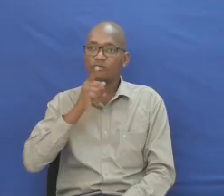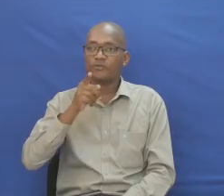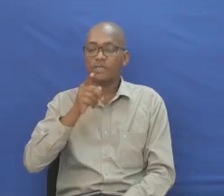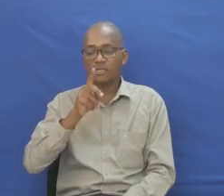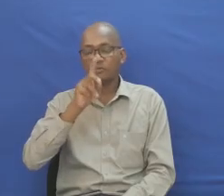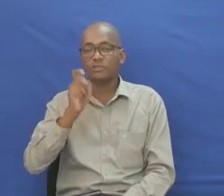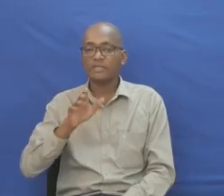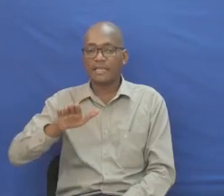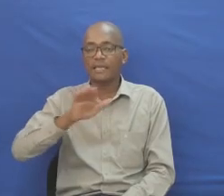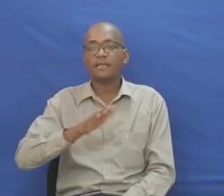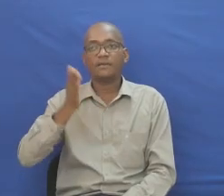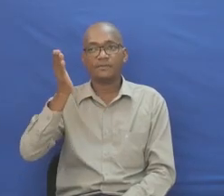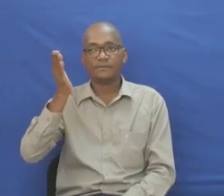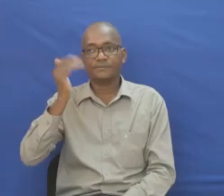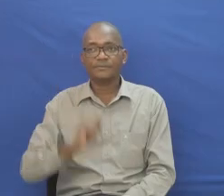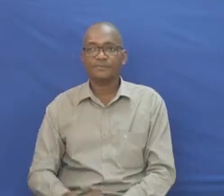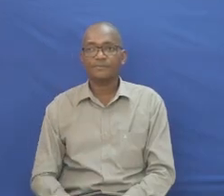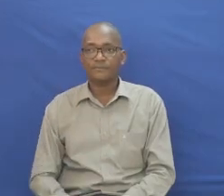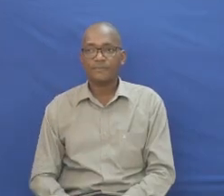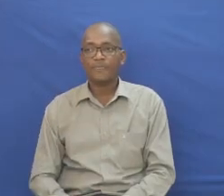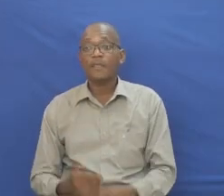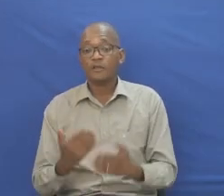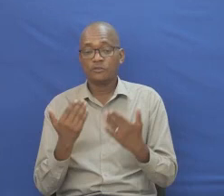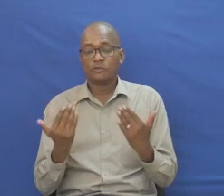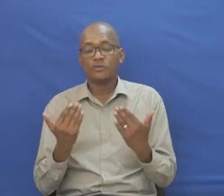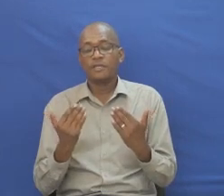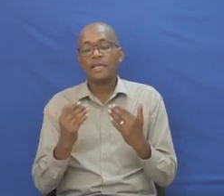The area of triangle ABC,